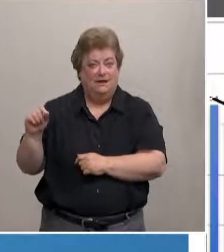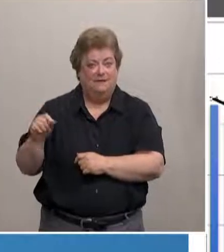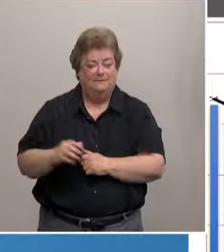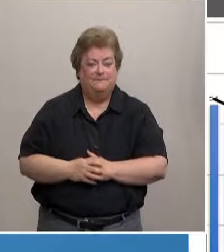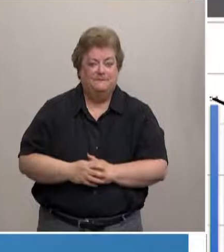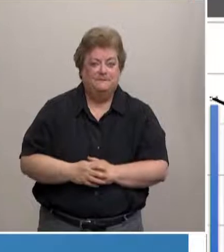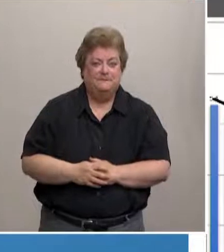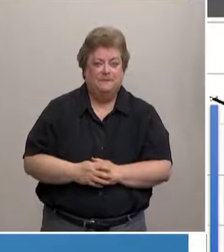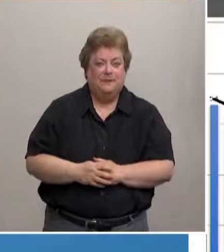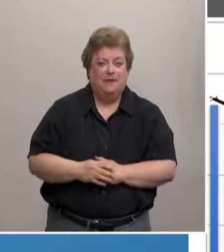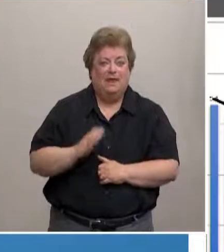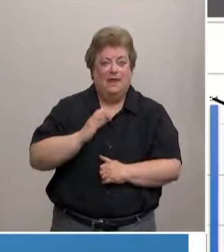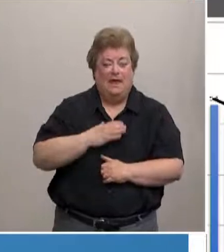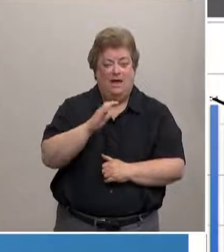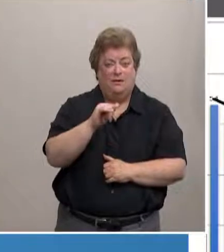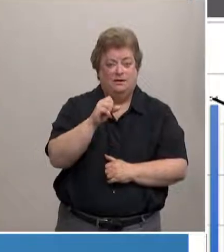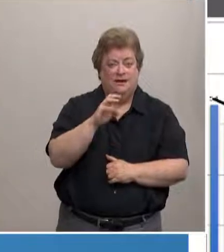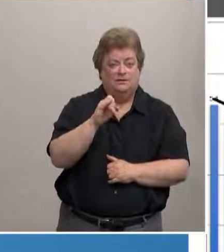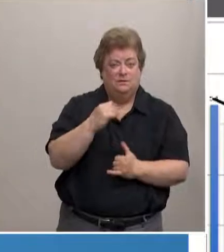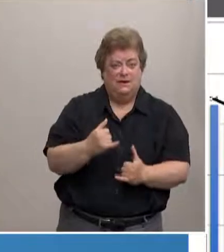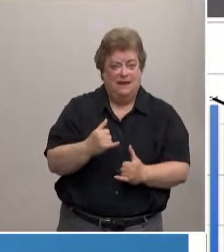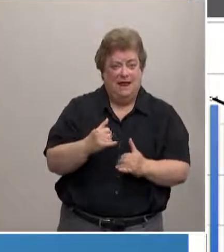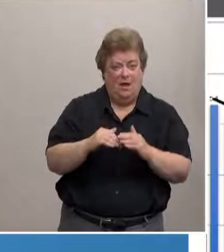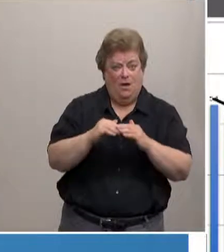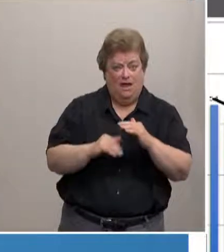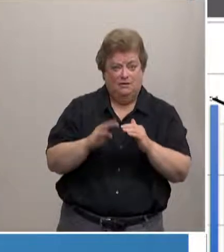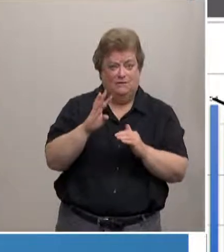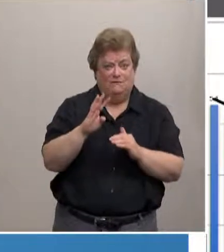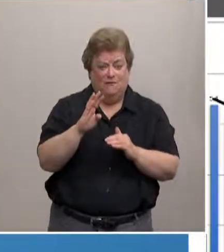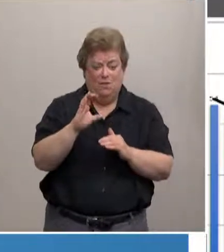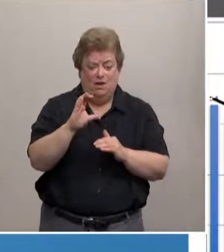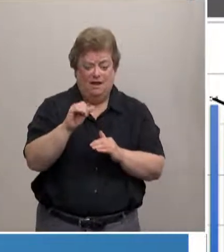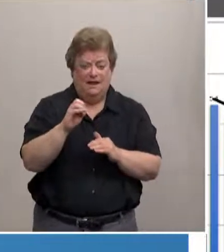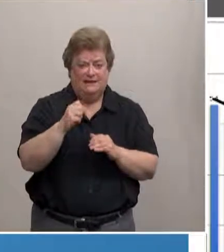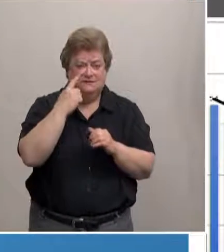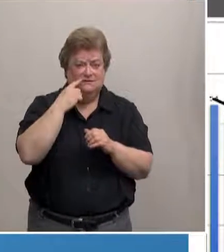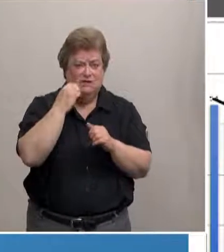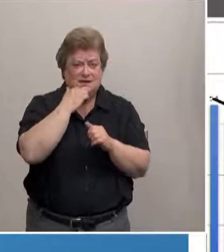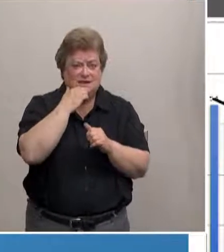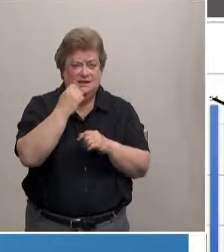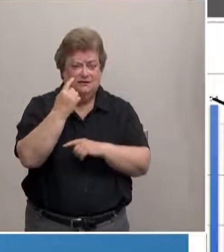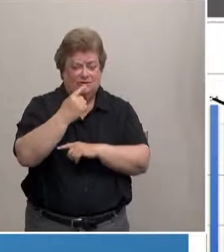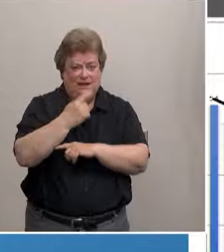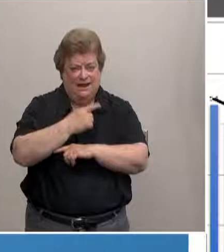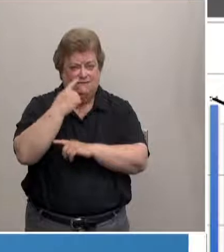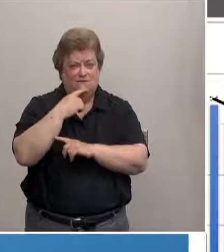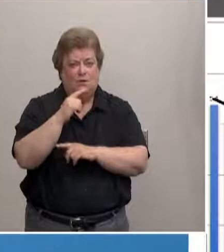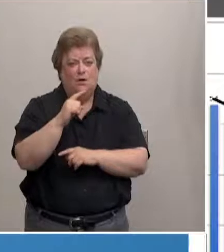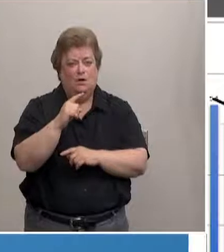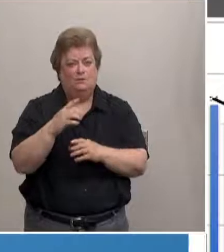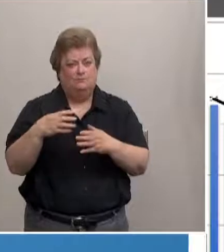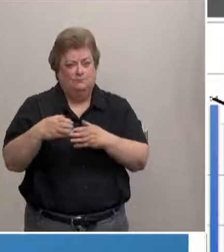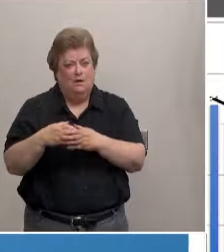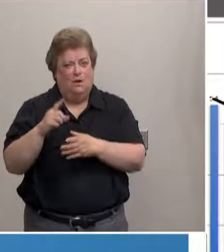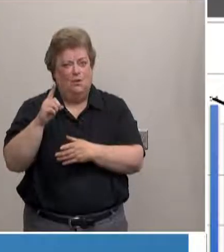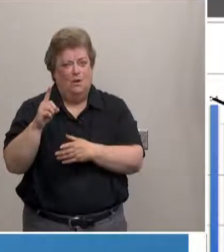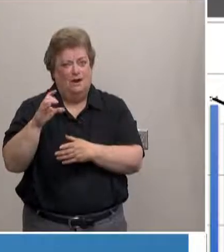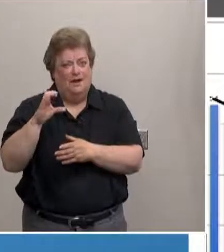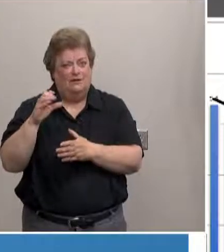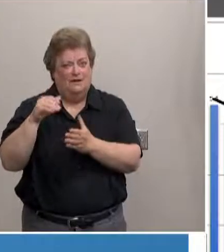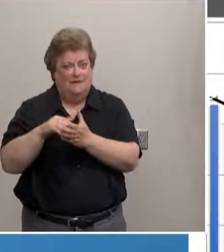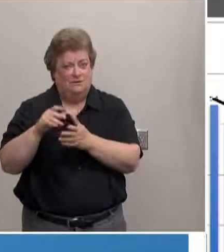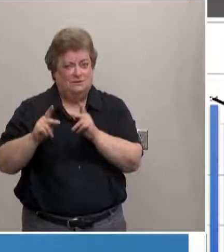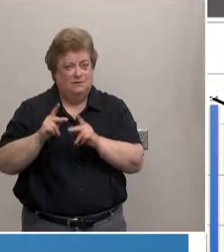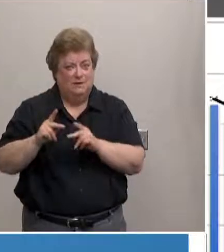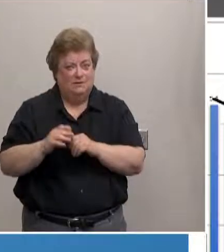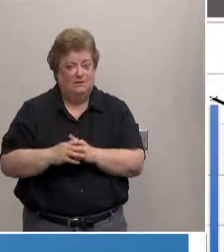2020. Our case rate is now just under 4 cases per day per 100,000 residents. This is the lowest